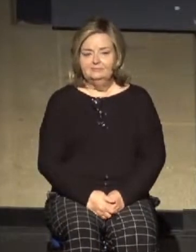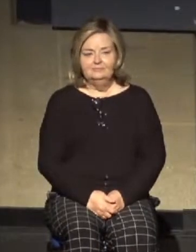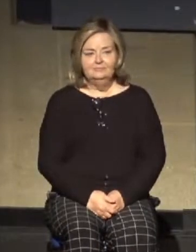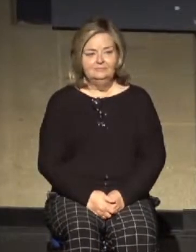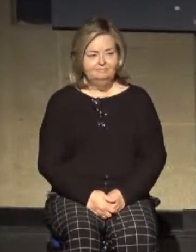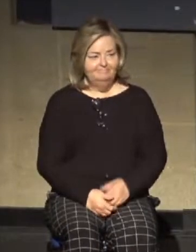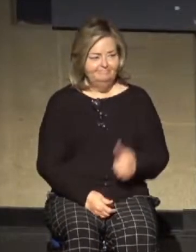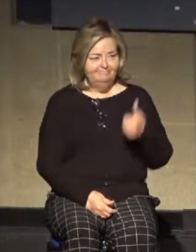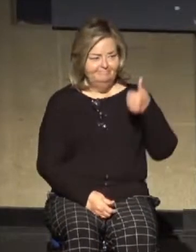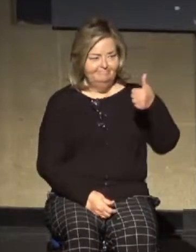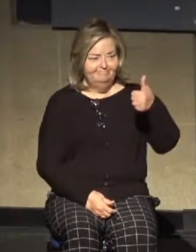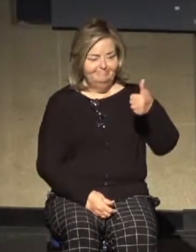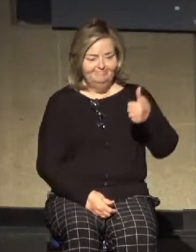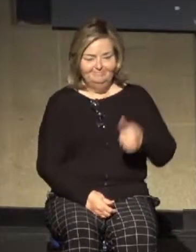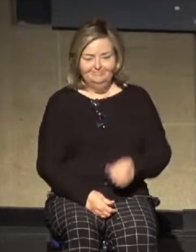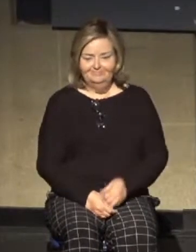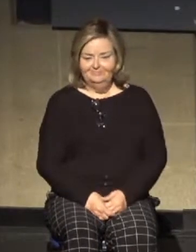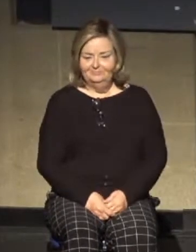There you go.